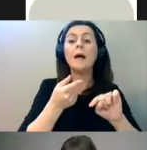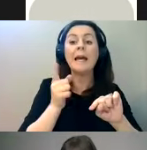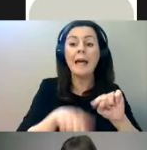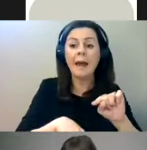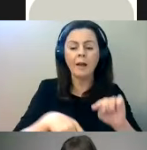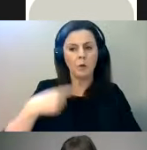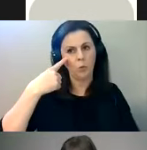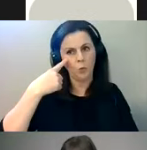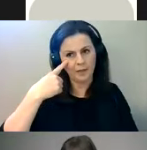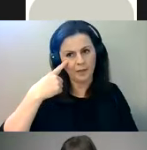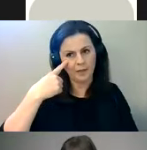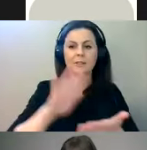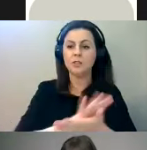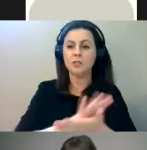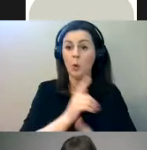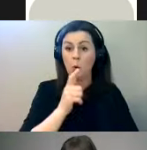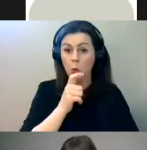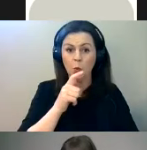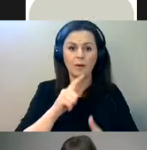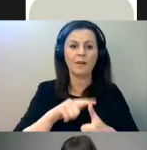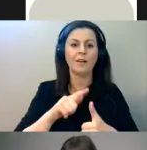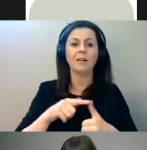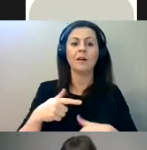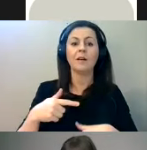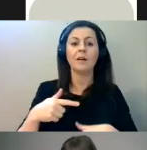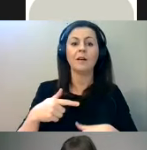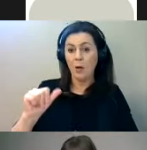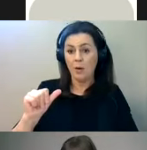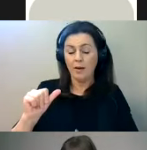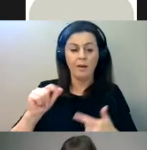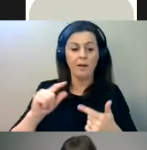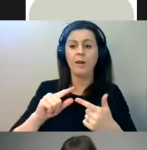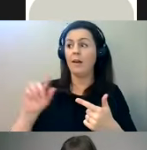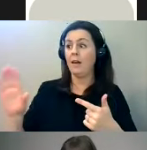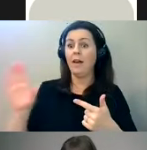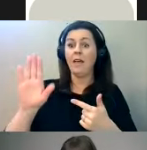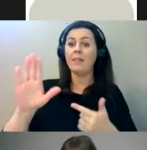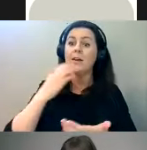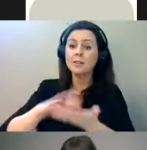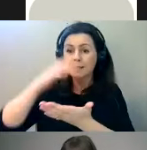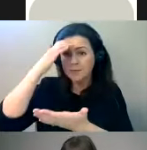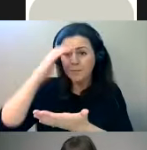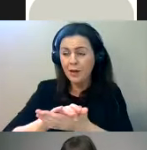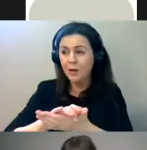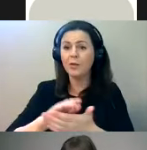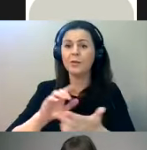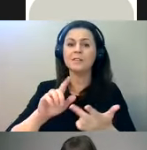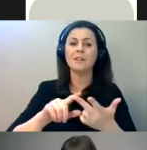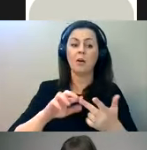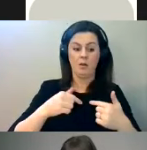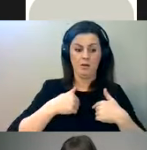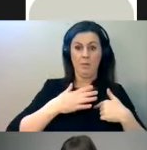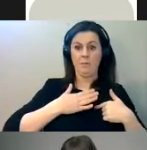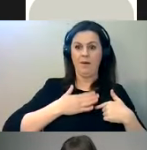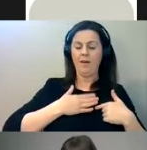the document, such as the attorney's spouse or partner, the grantor's spouse or partner, a